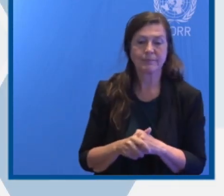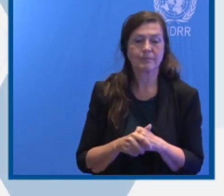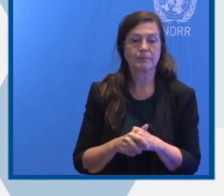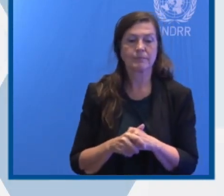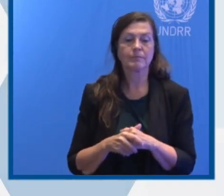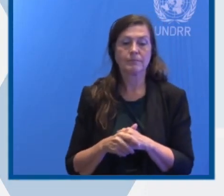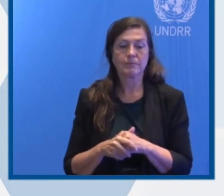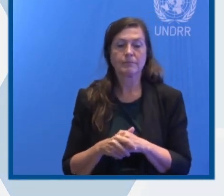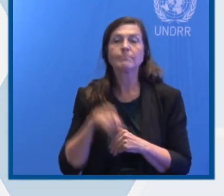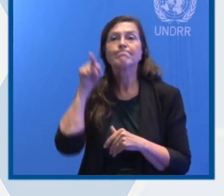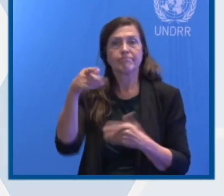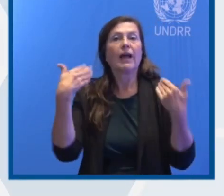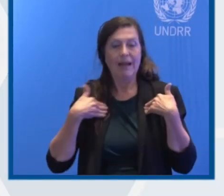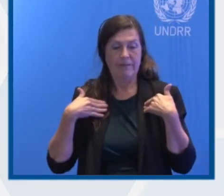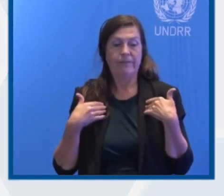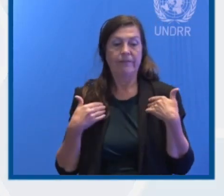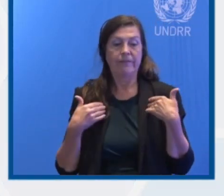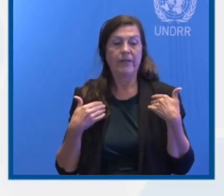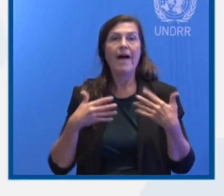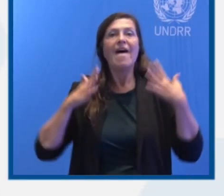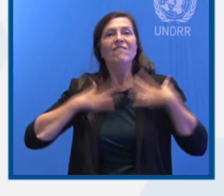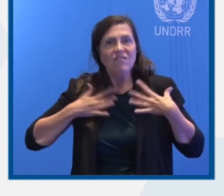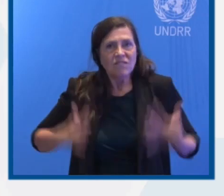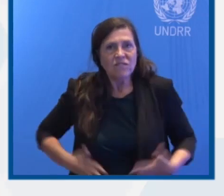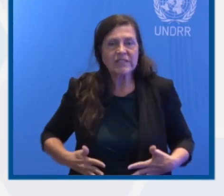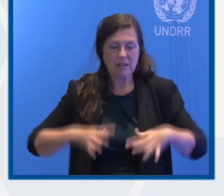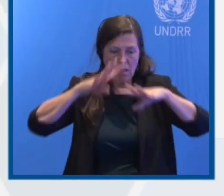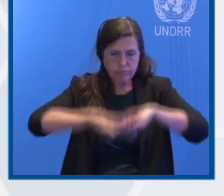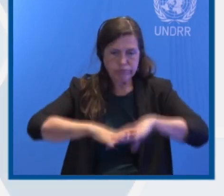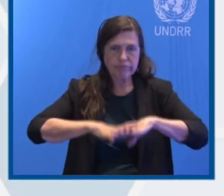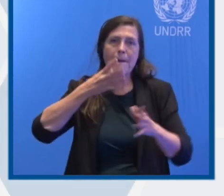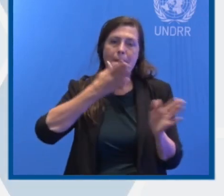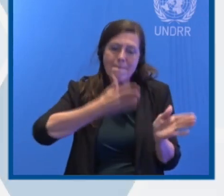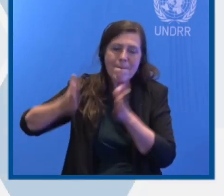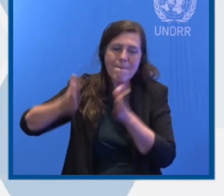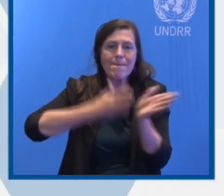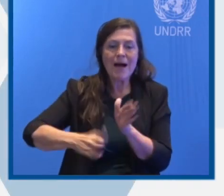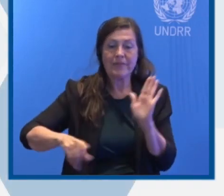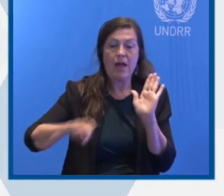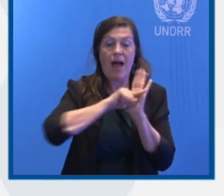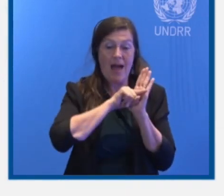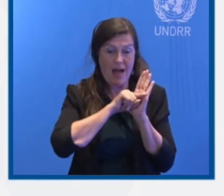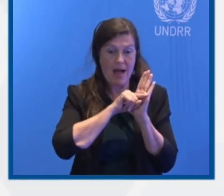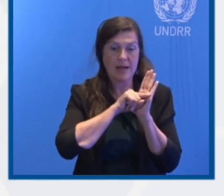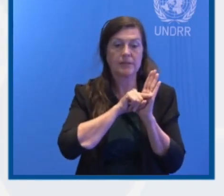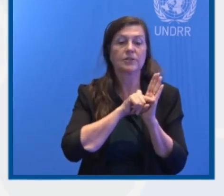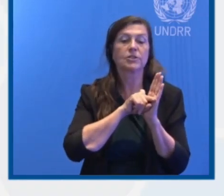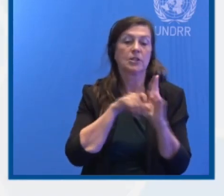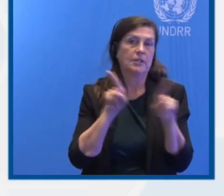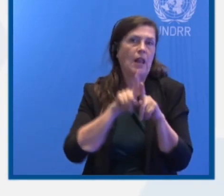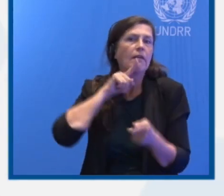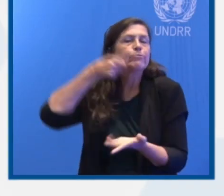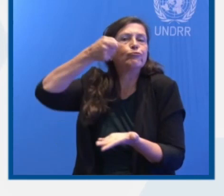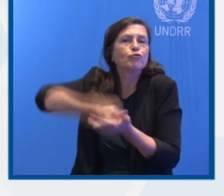percolated to the ground zero or all the infrastructure that has been built either from the government or from the public private